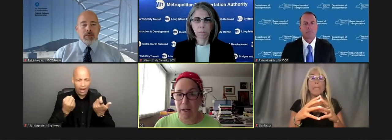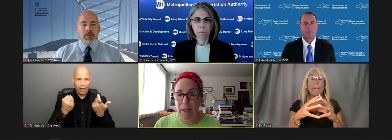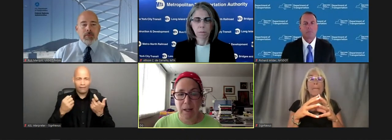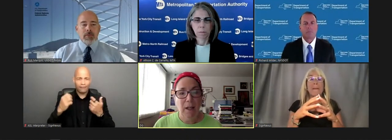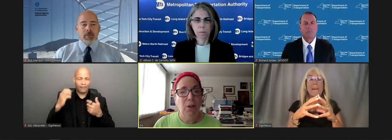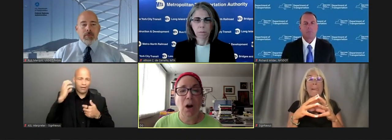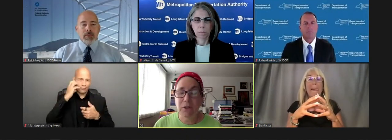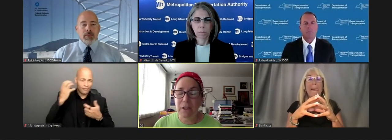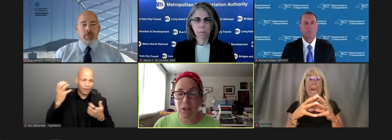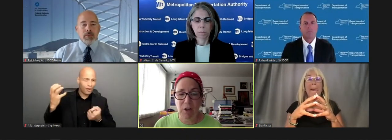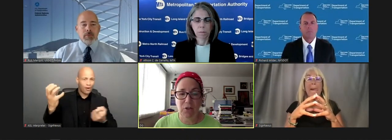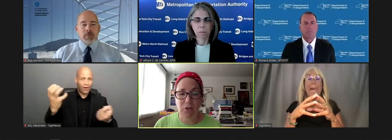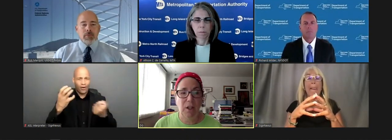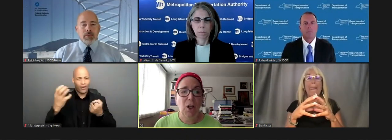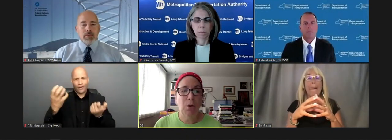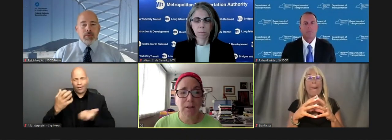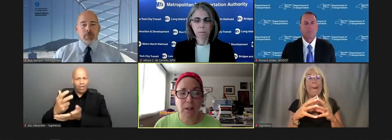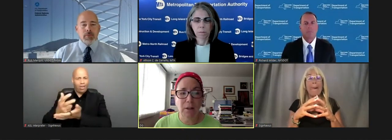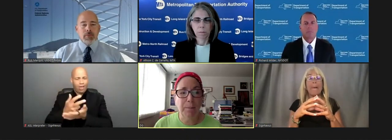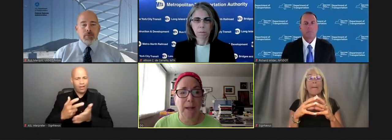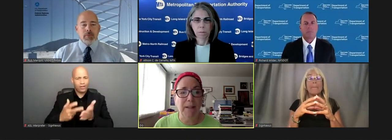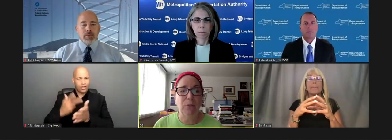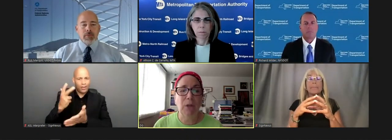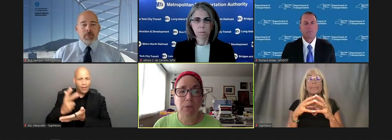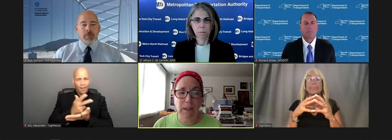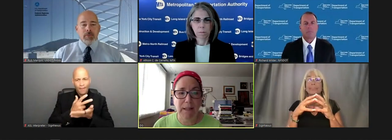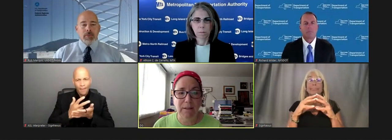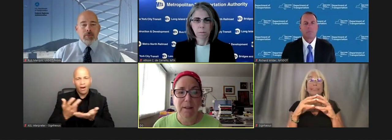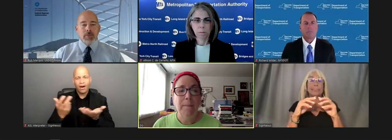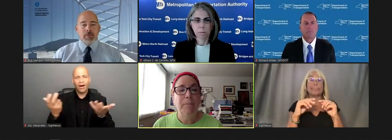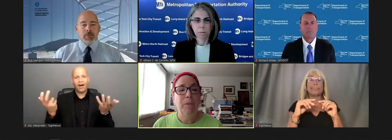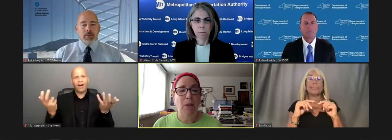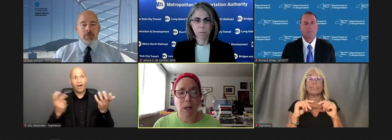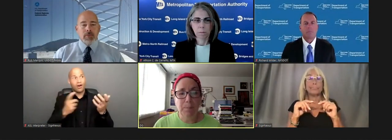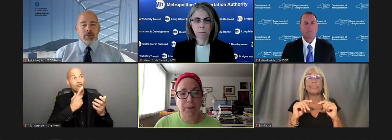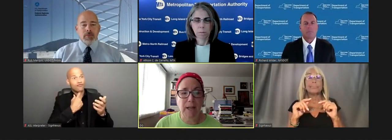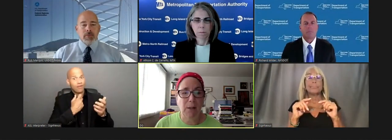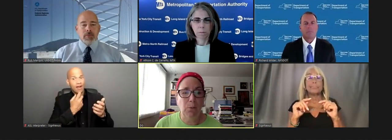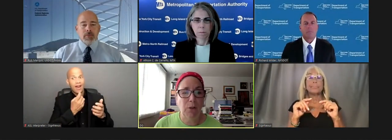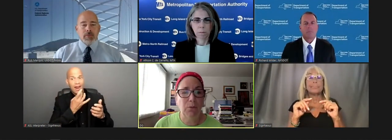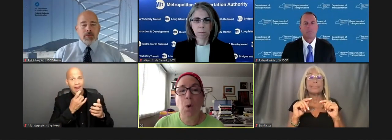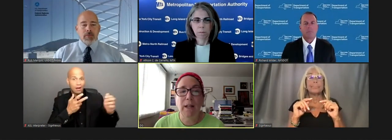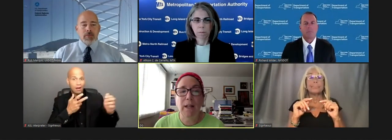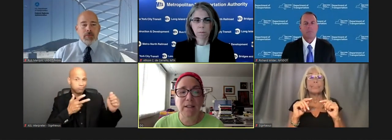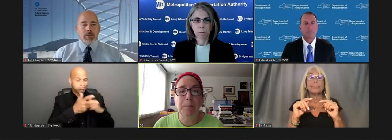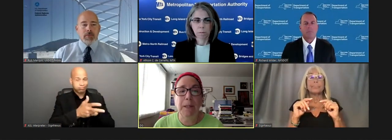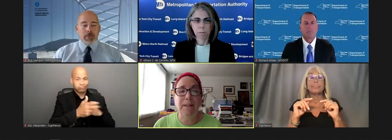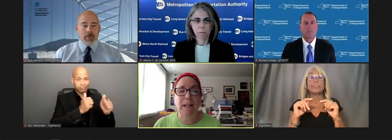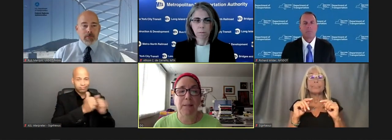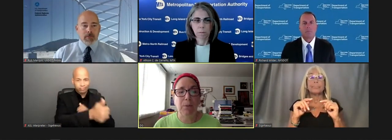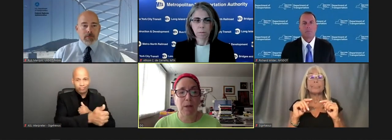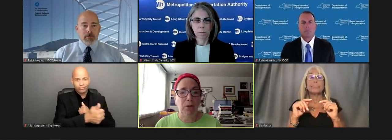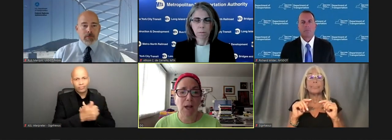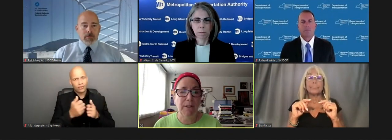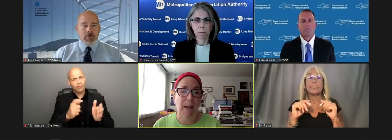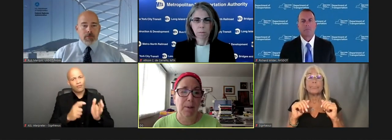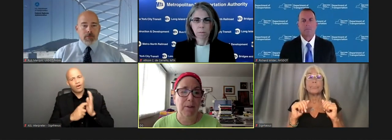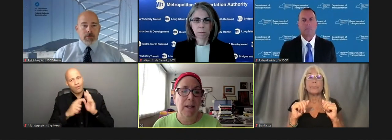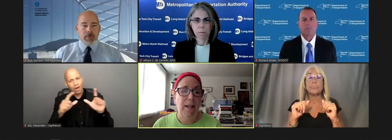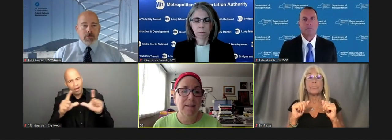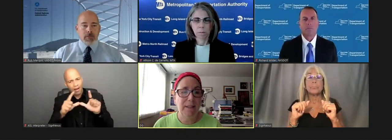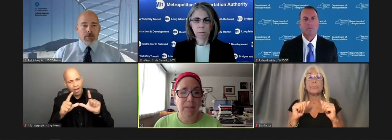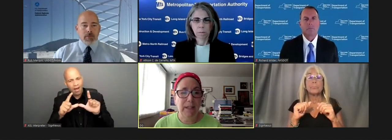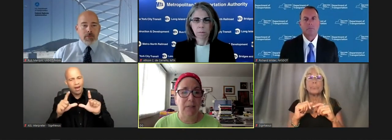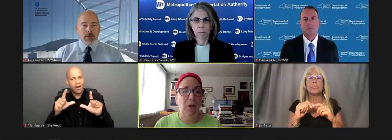double parking causing congestion Crackdown on the bikes that run red lights and run up on the sidewalks require license plates that can be read on traffic